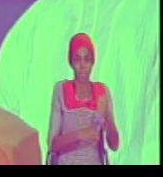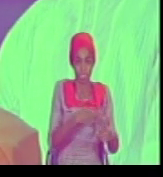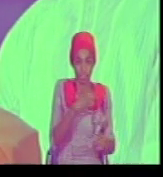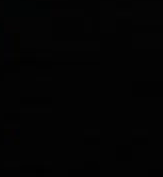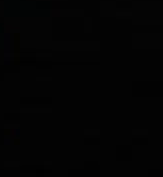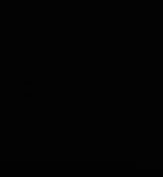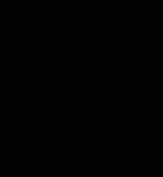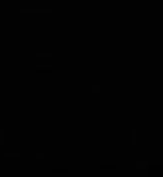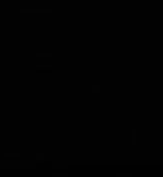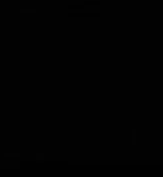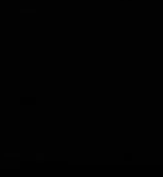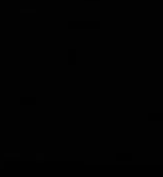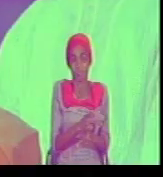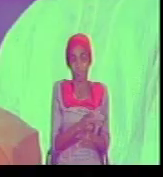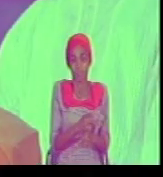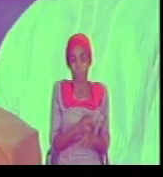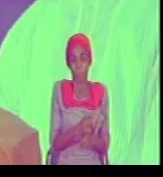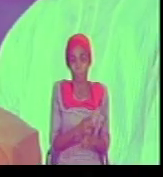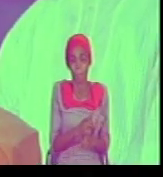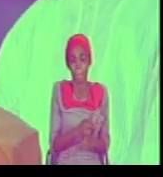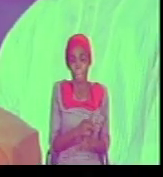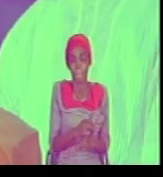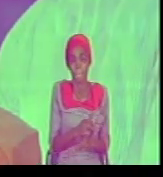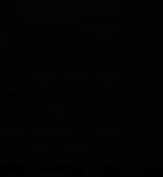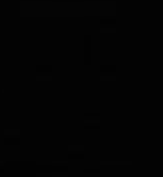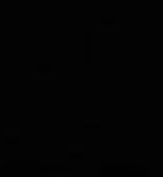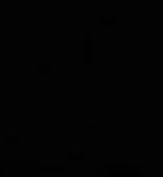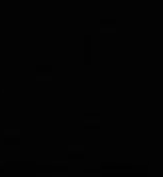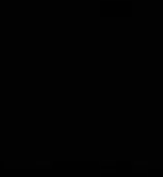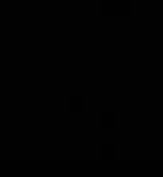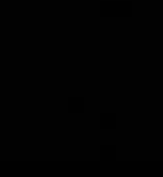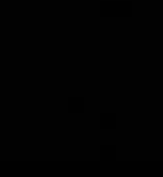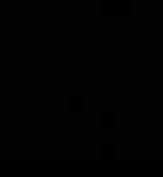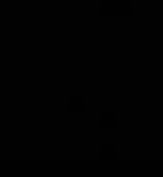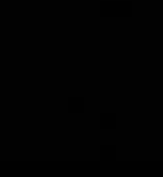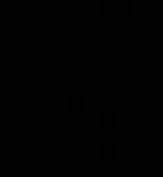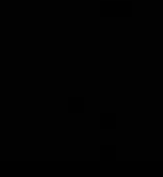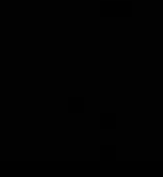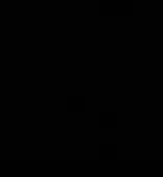this place when they stretch up there and they're trying to, you know, puncture this and